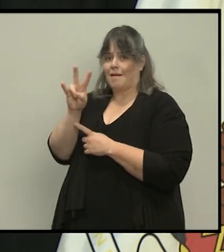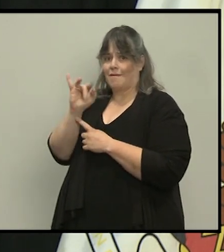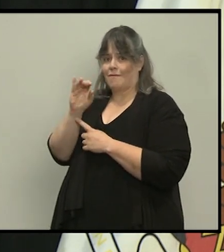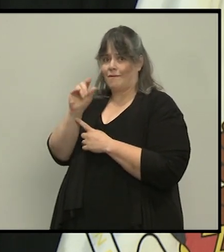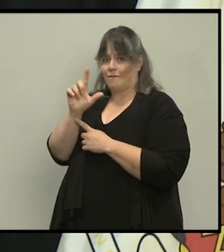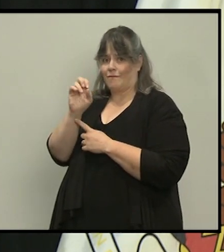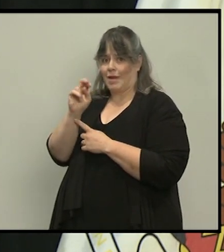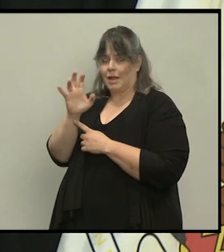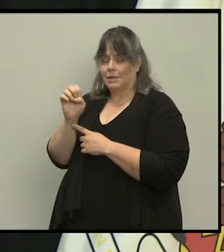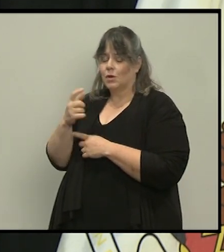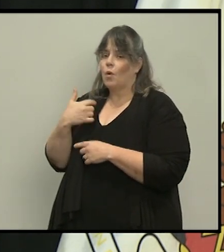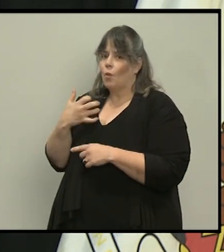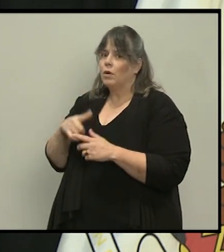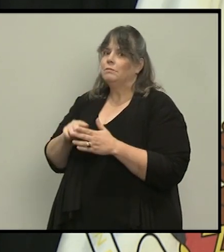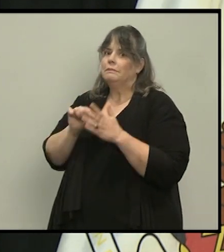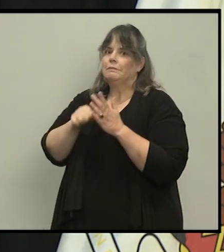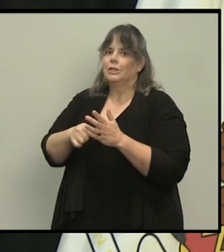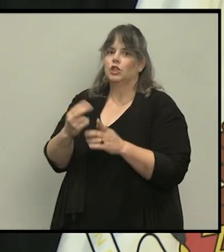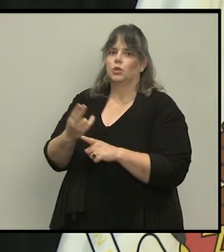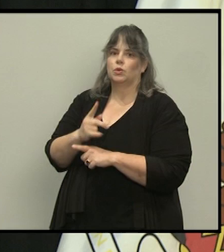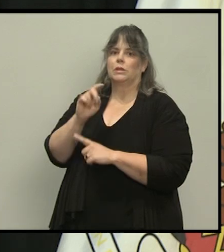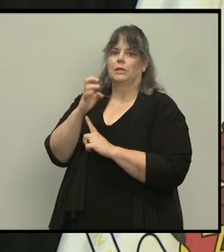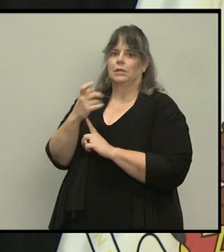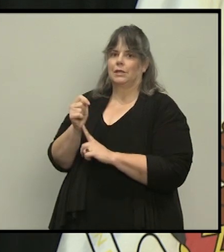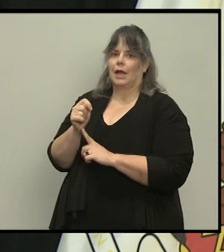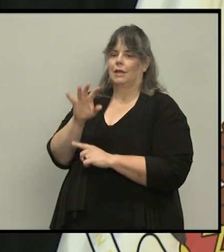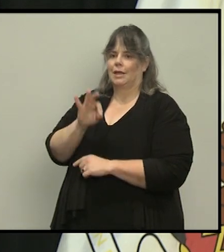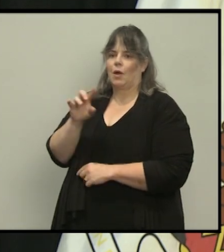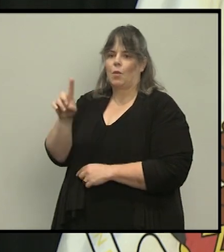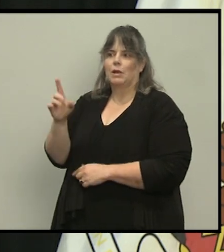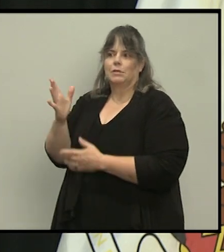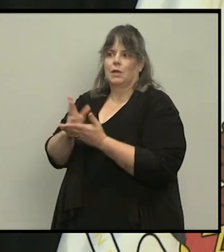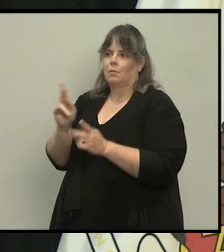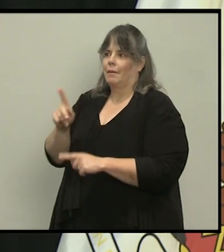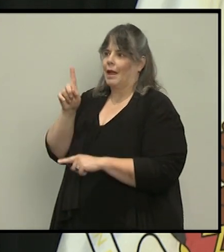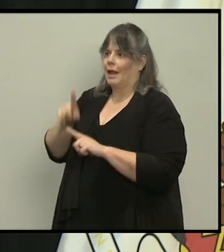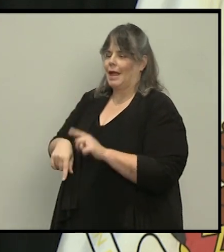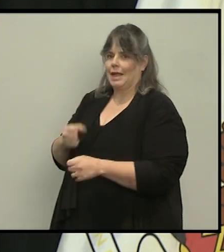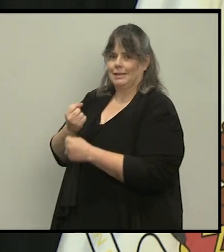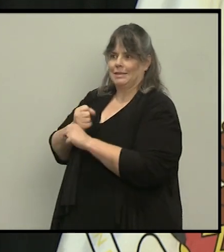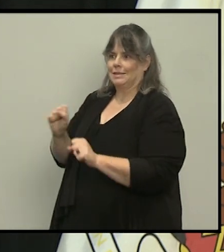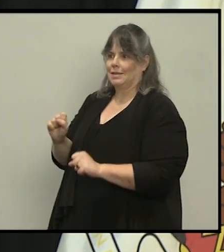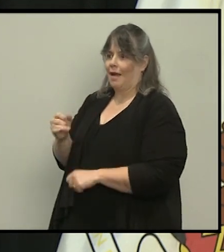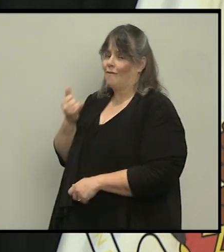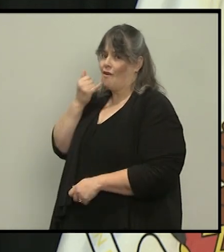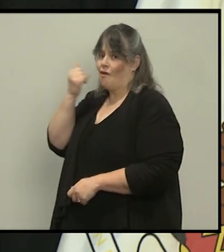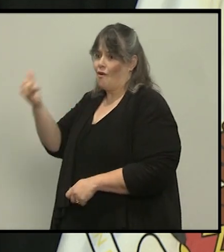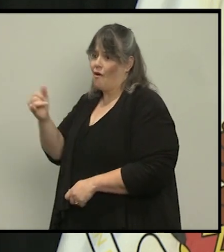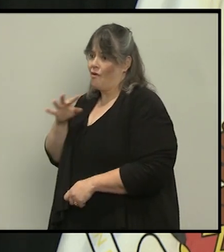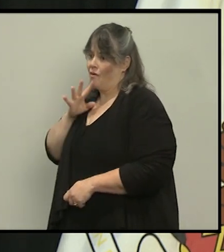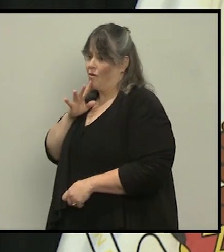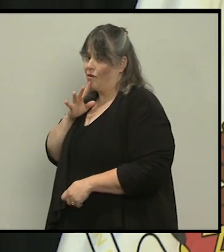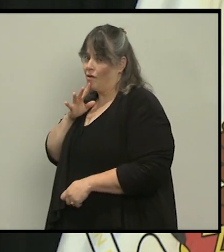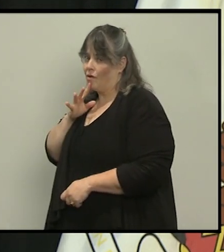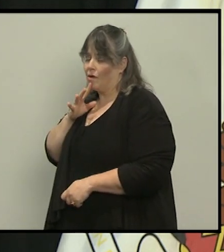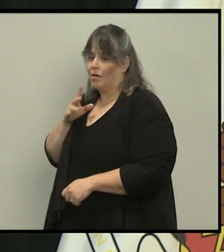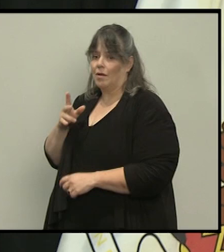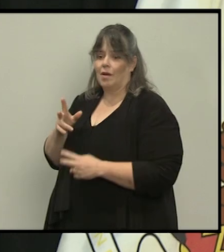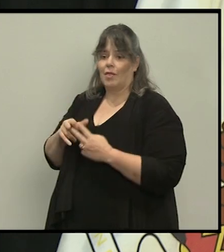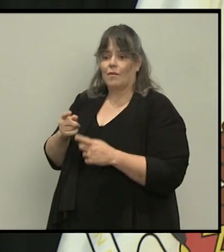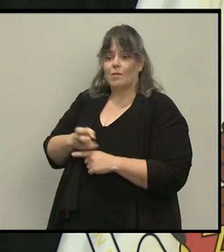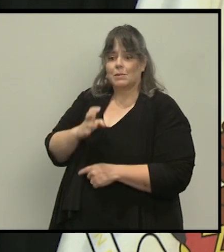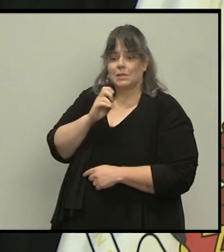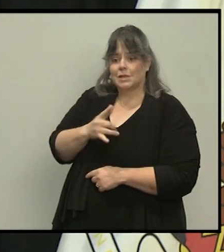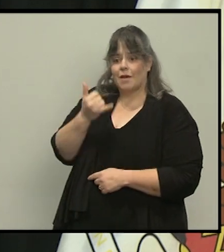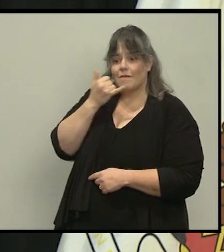the use of the text 911 feature. Some people aren't able to safely make the phone call, either from their